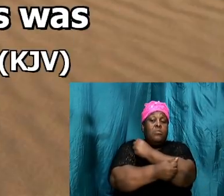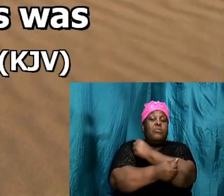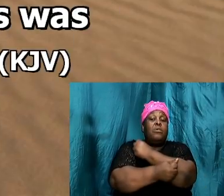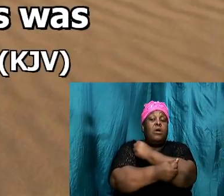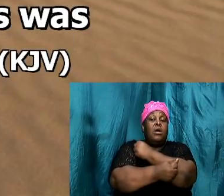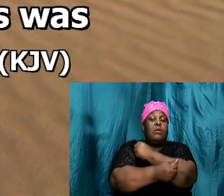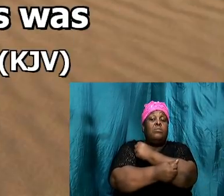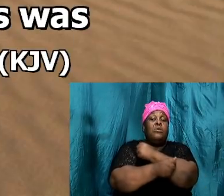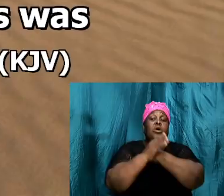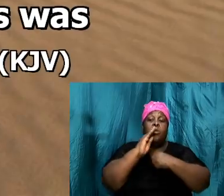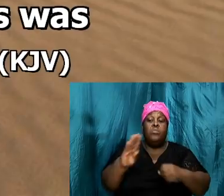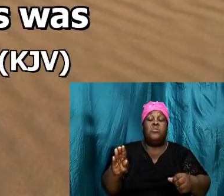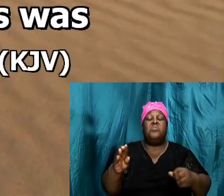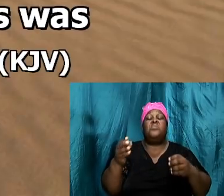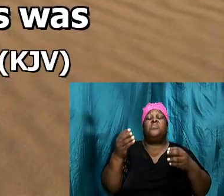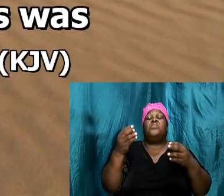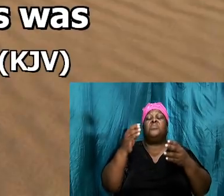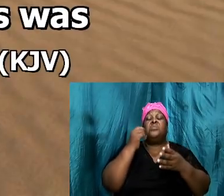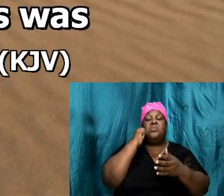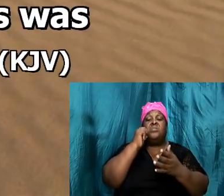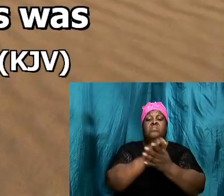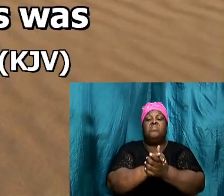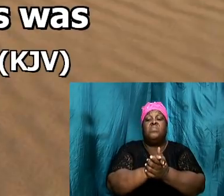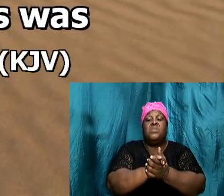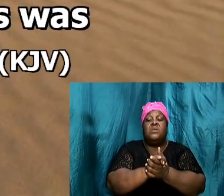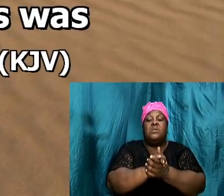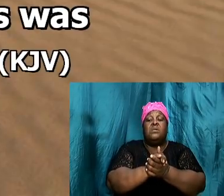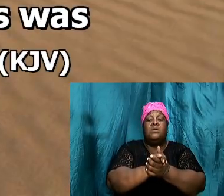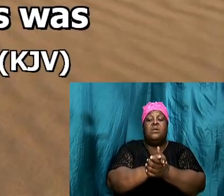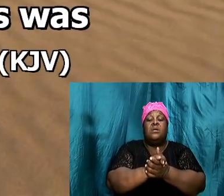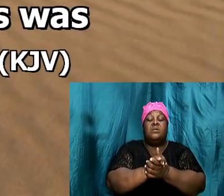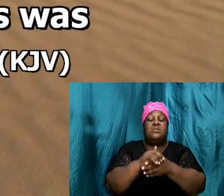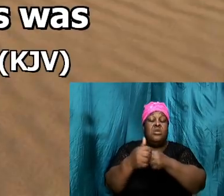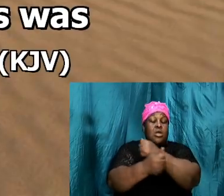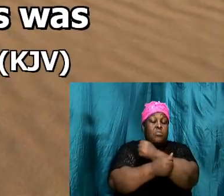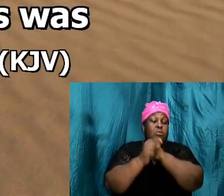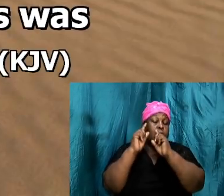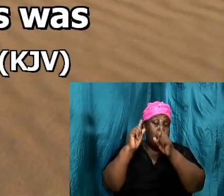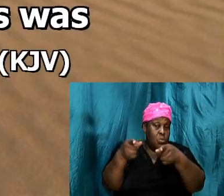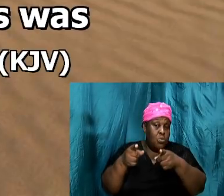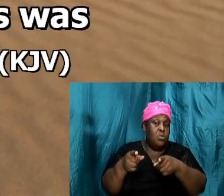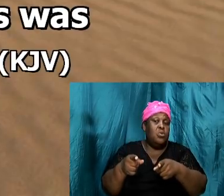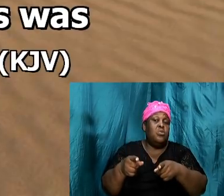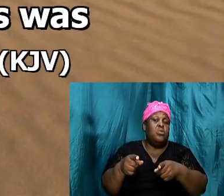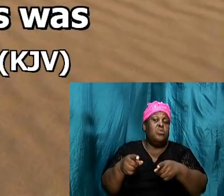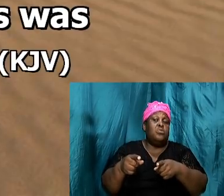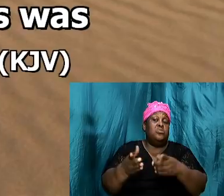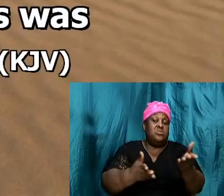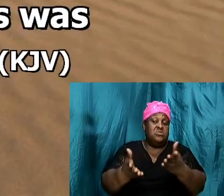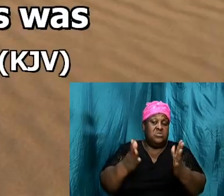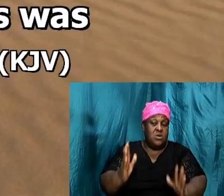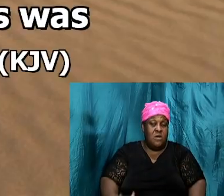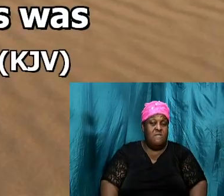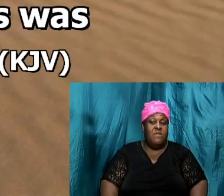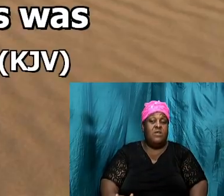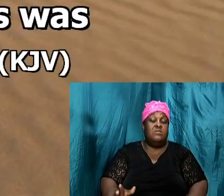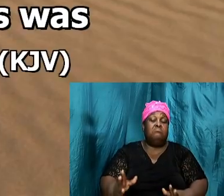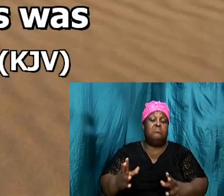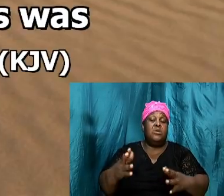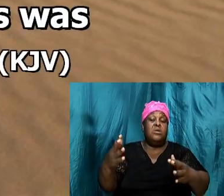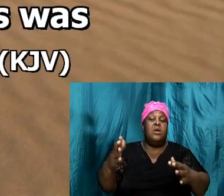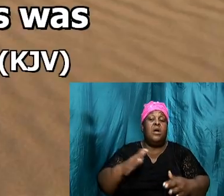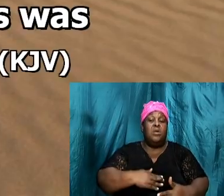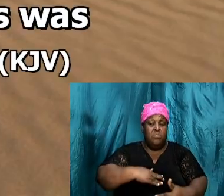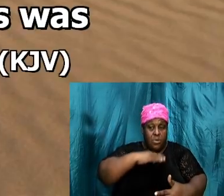And he went in unto Hagar, and she conceived. And when she saw that she had conceived, her mistress was